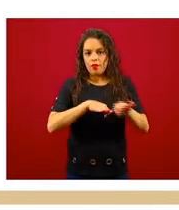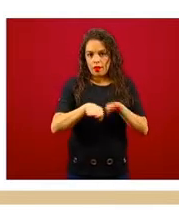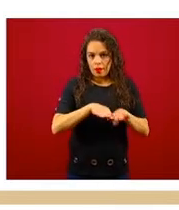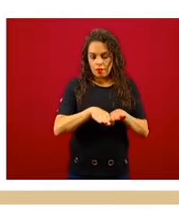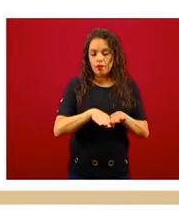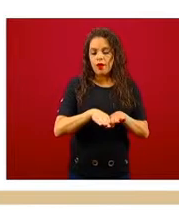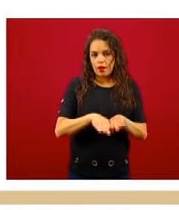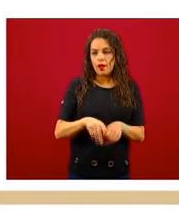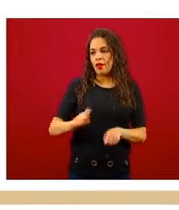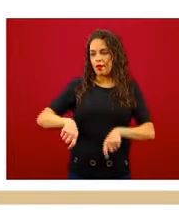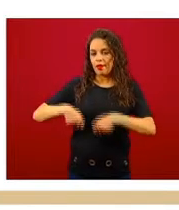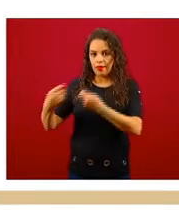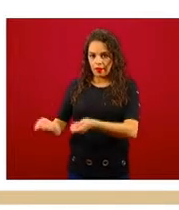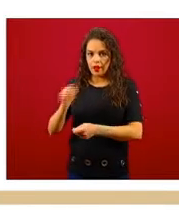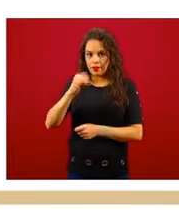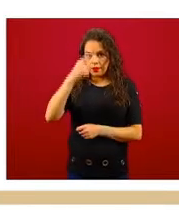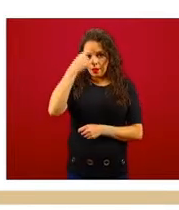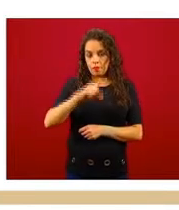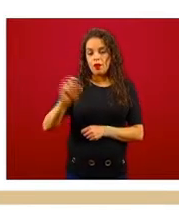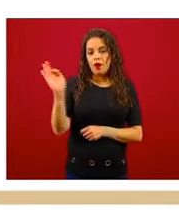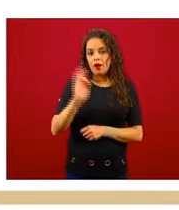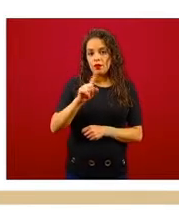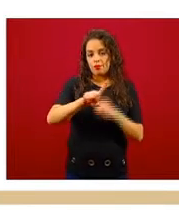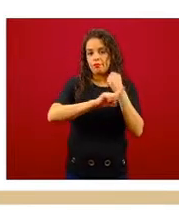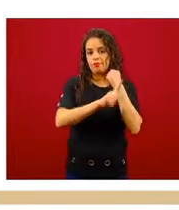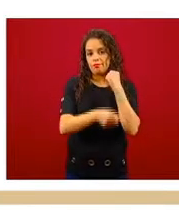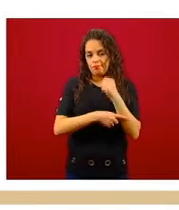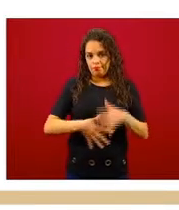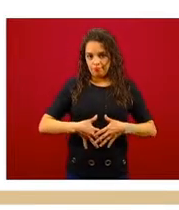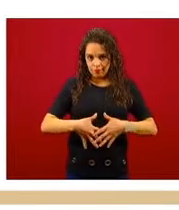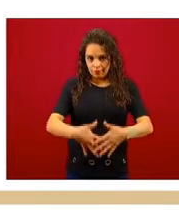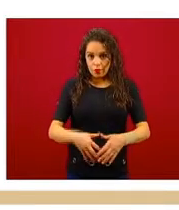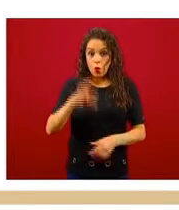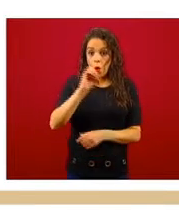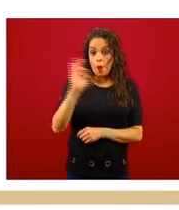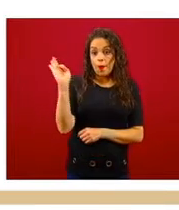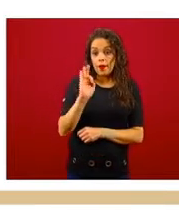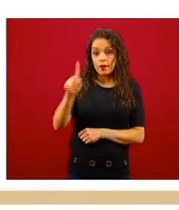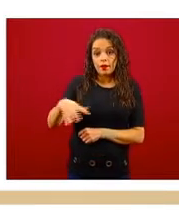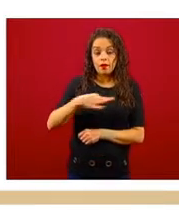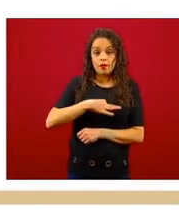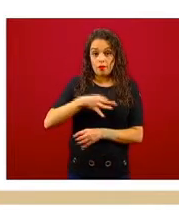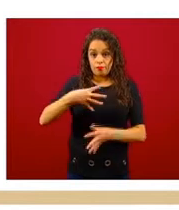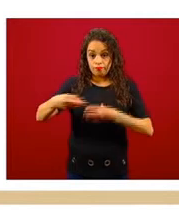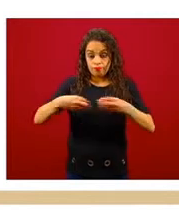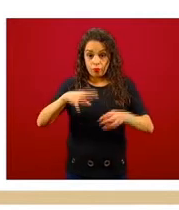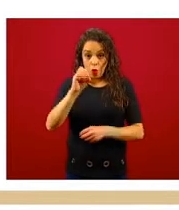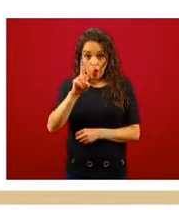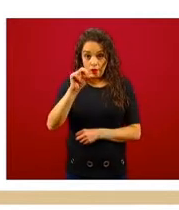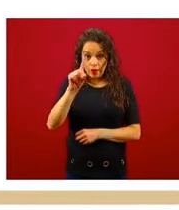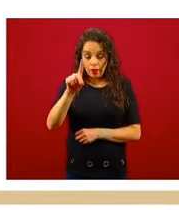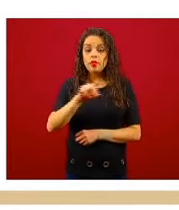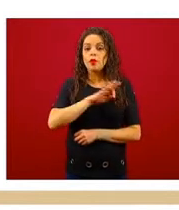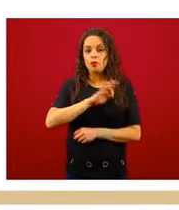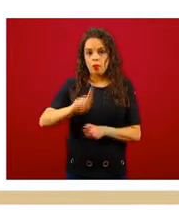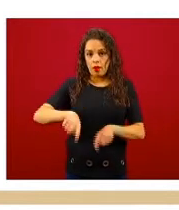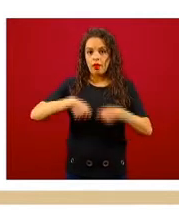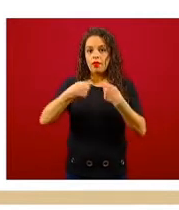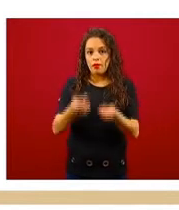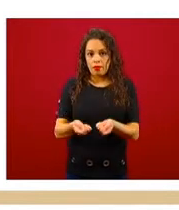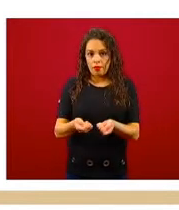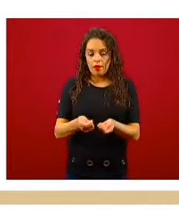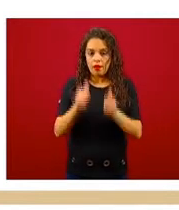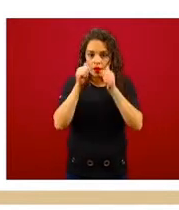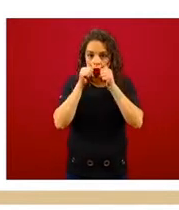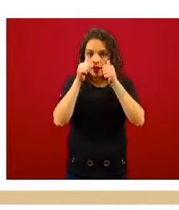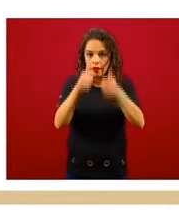Today, these people have insurance for maternity leave and illness. So they'll be able to get medical